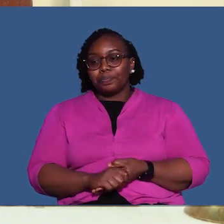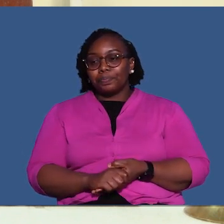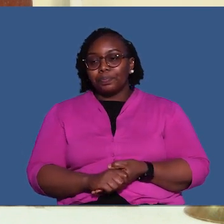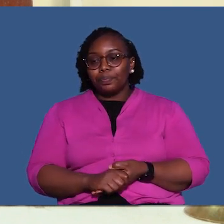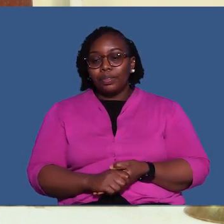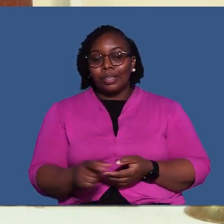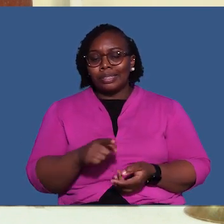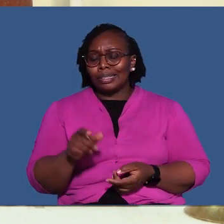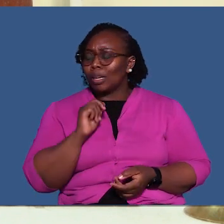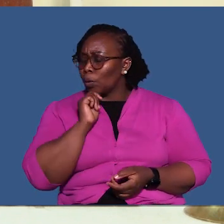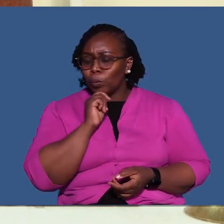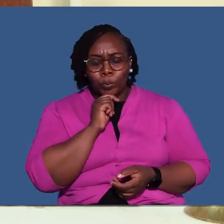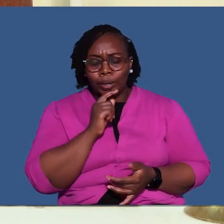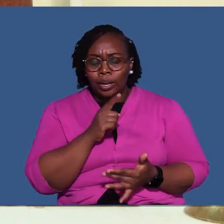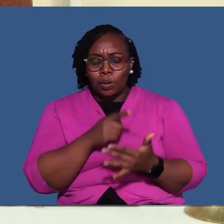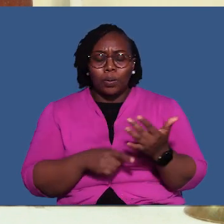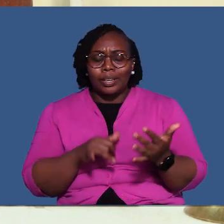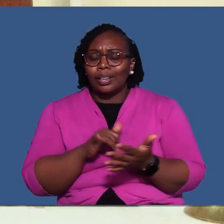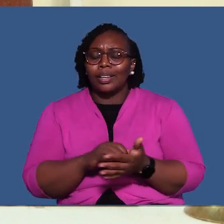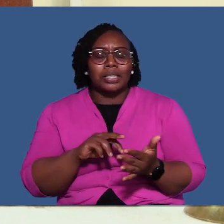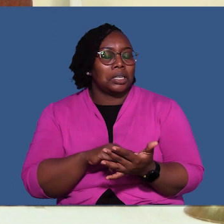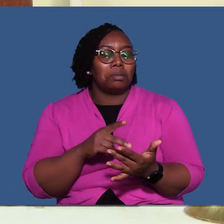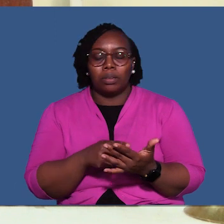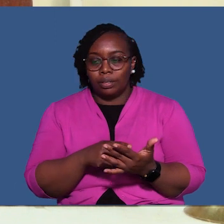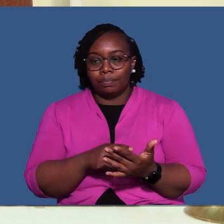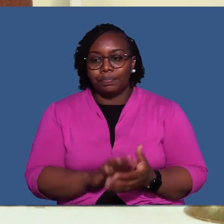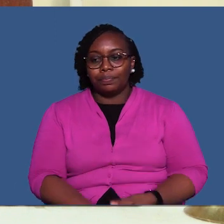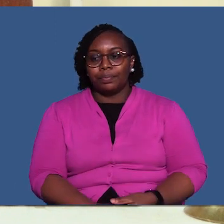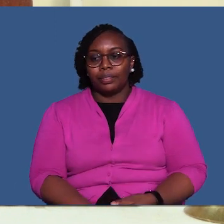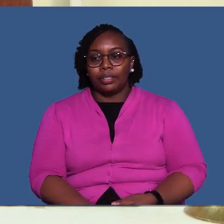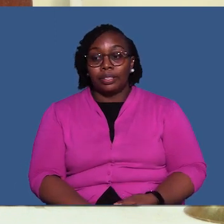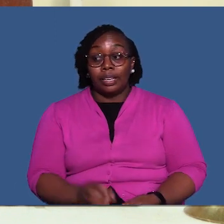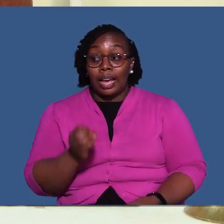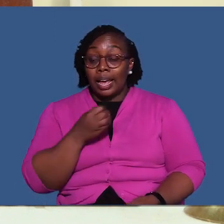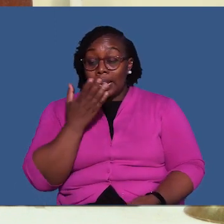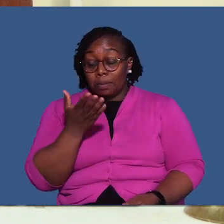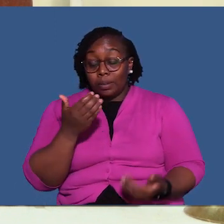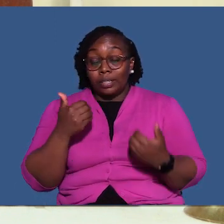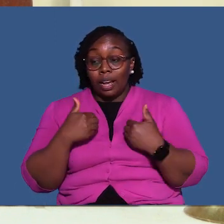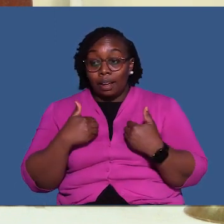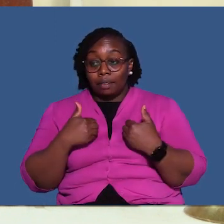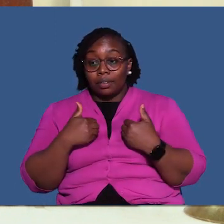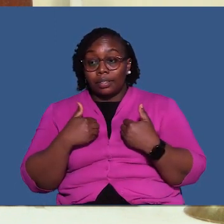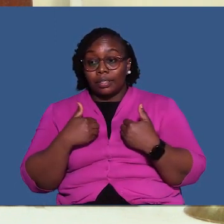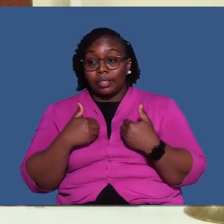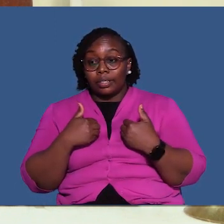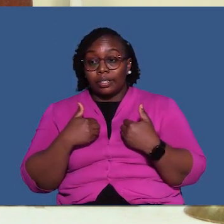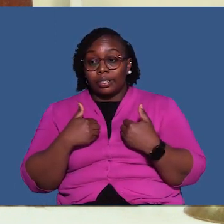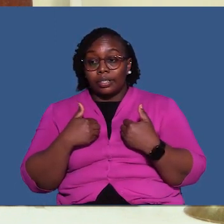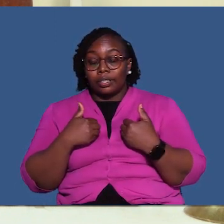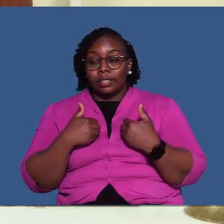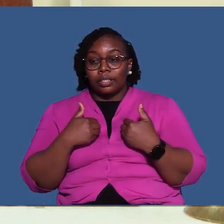They wondered what it all meant. And the response was